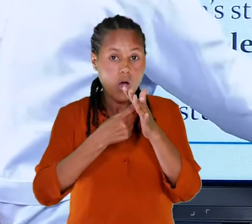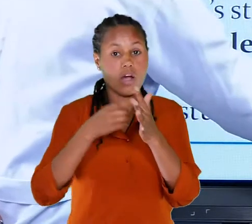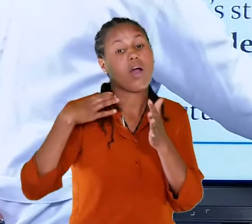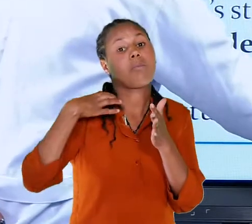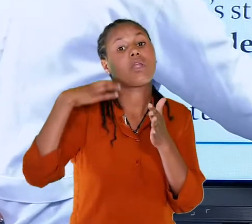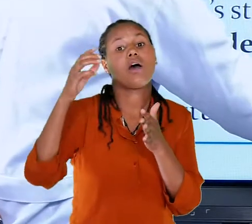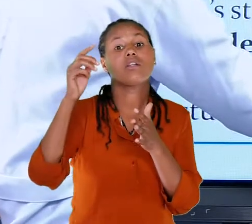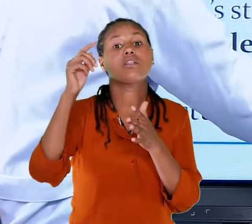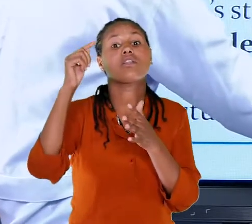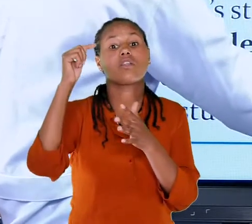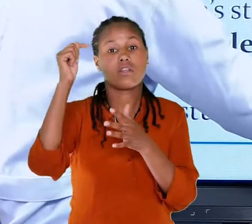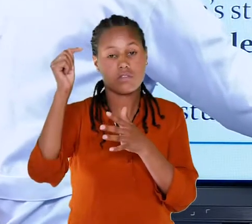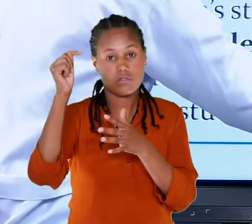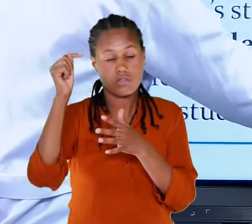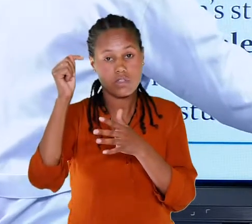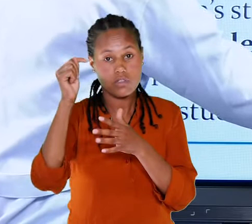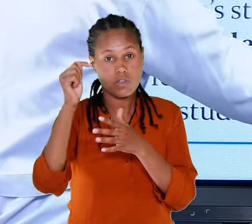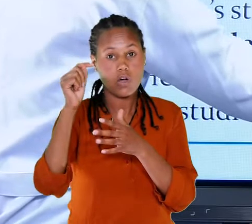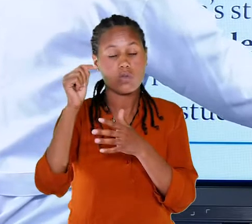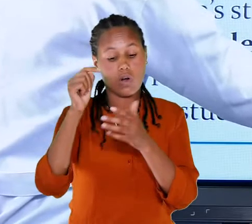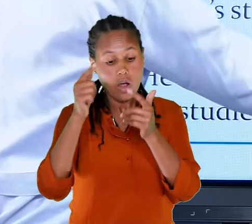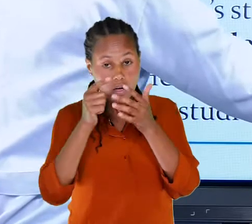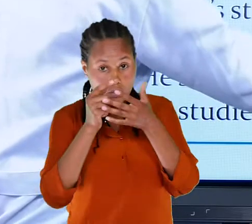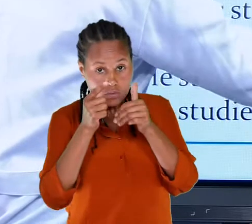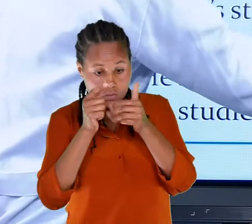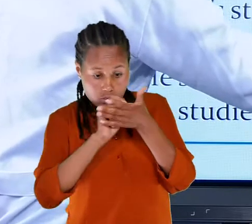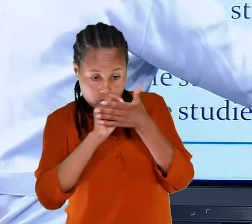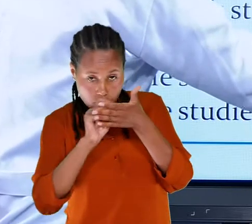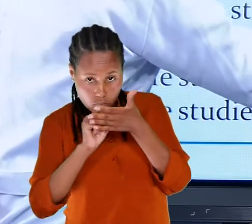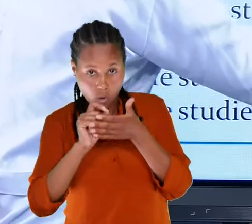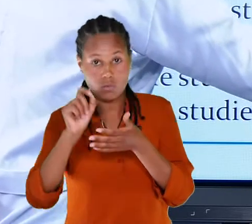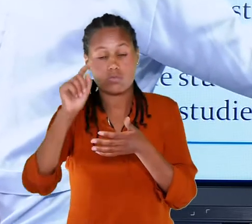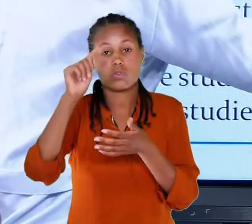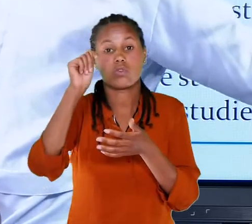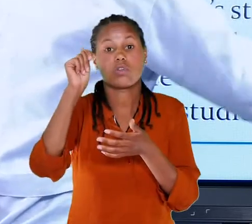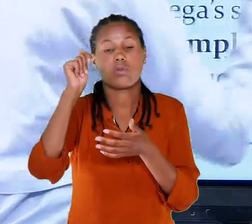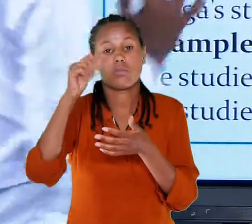So, we are going to write what? Tuesday here. Tuesday.